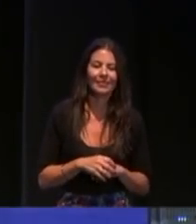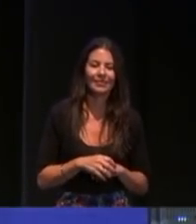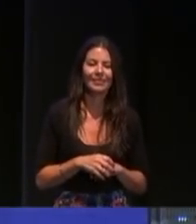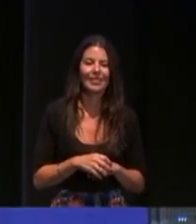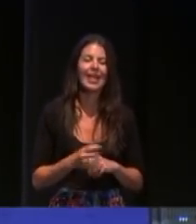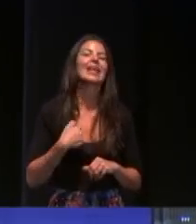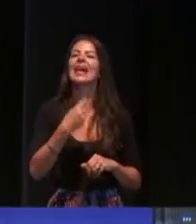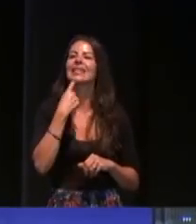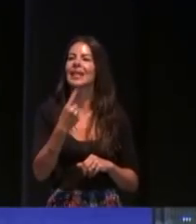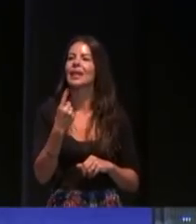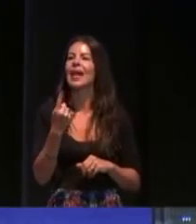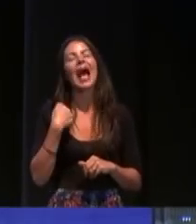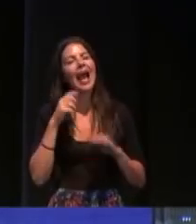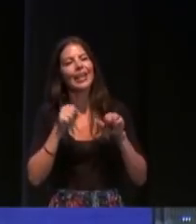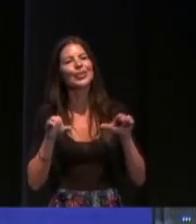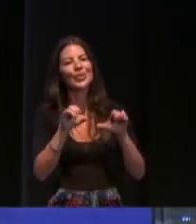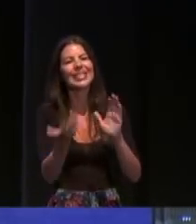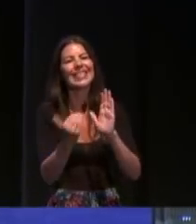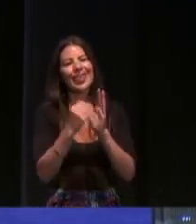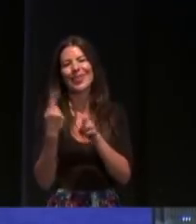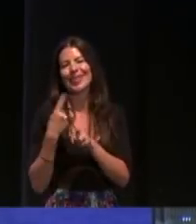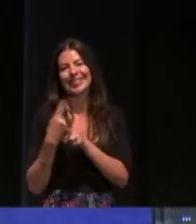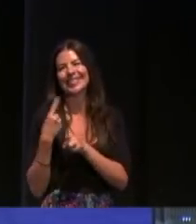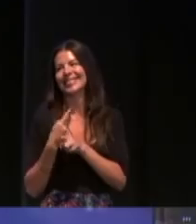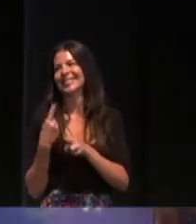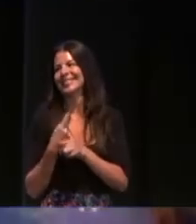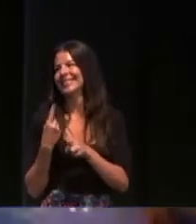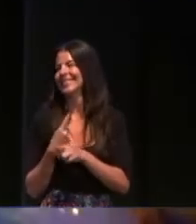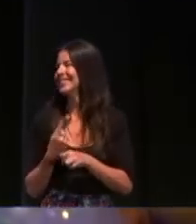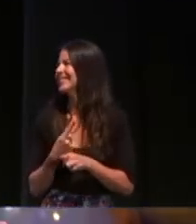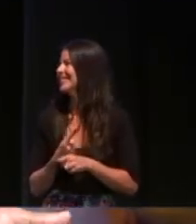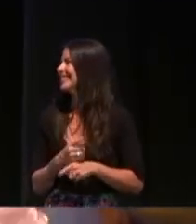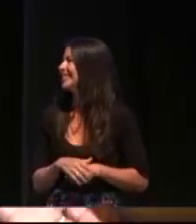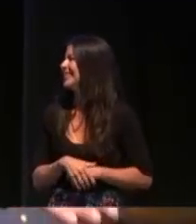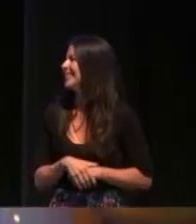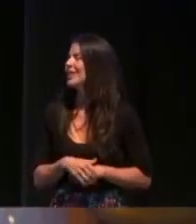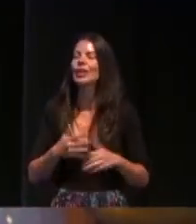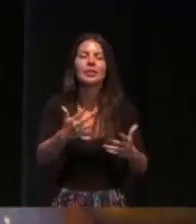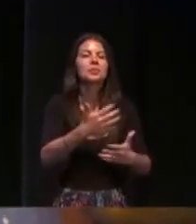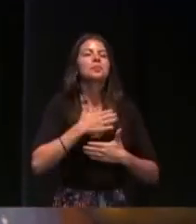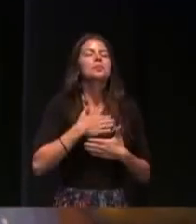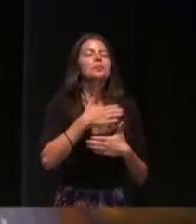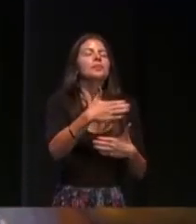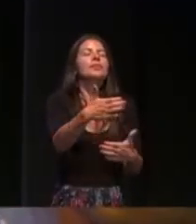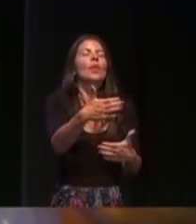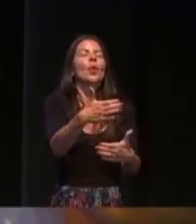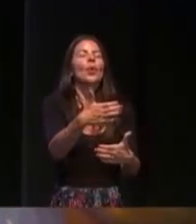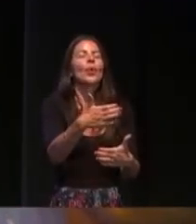Like I said, fortunately, I get to do this on a regular basis. So let's take a breath here.